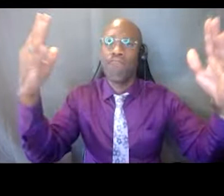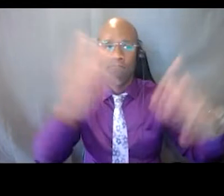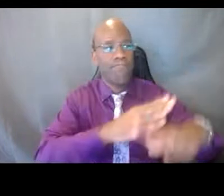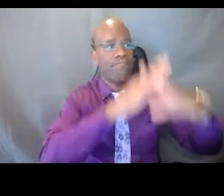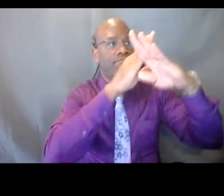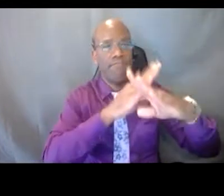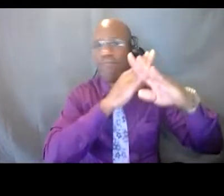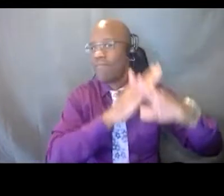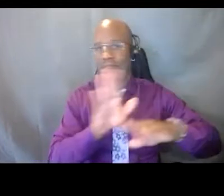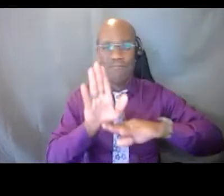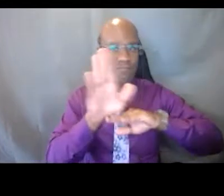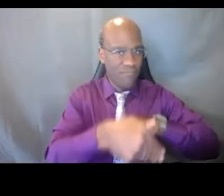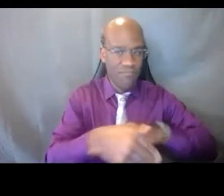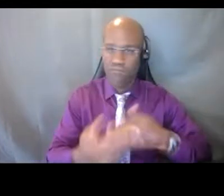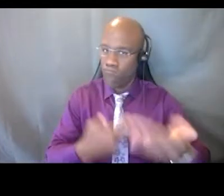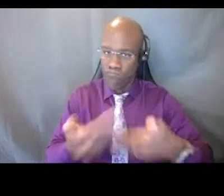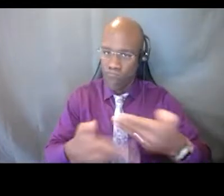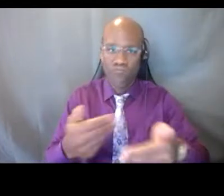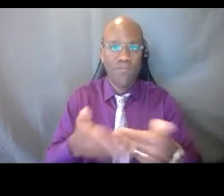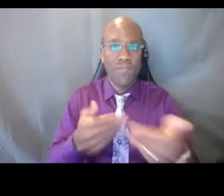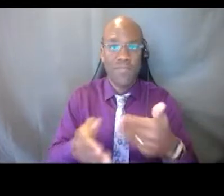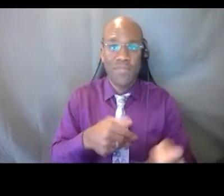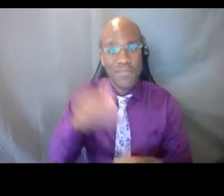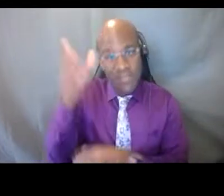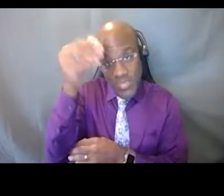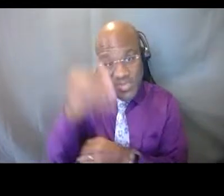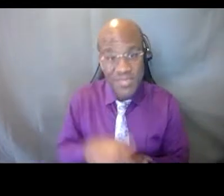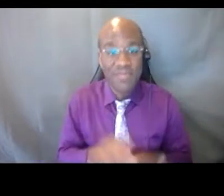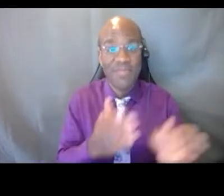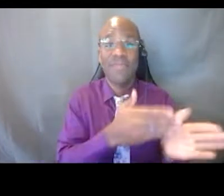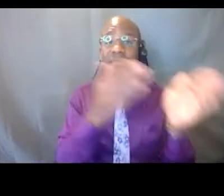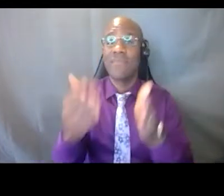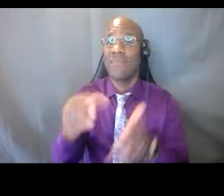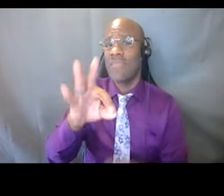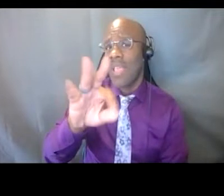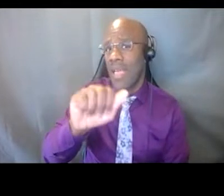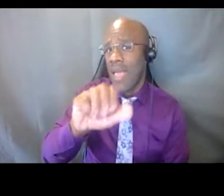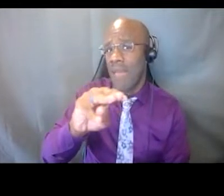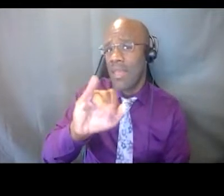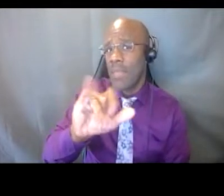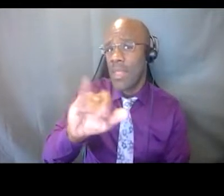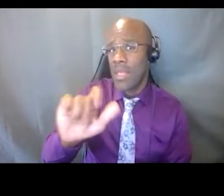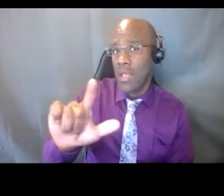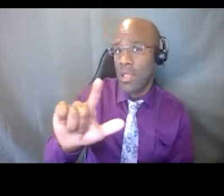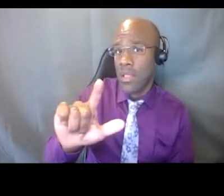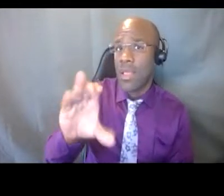Familial capital is the capital knowledge from family or kin